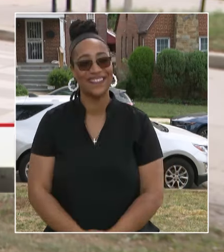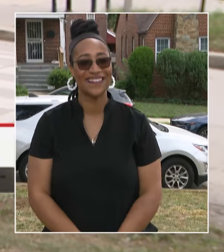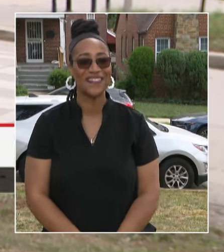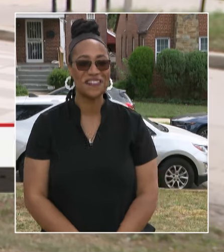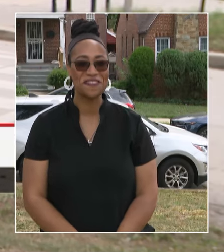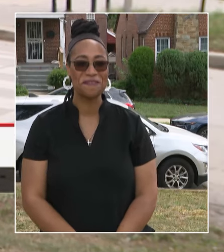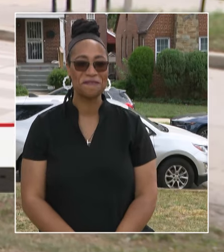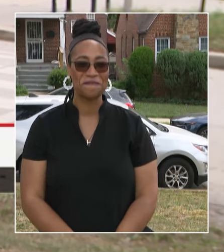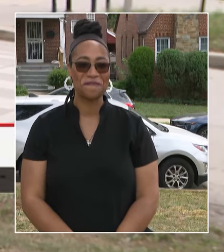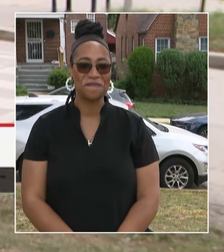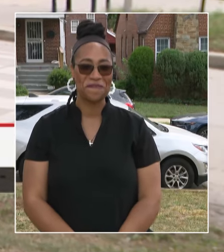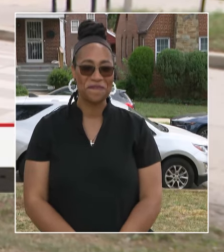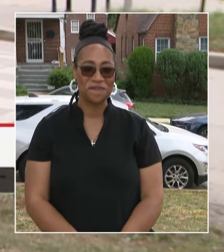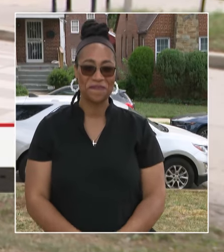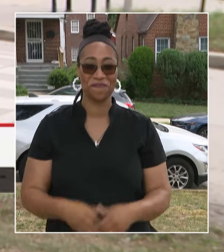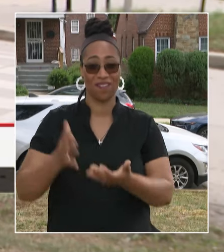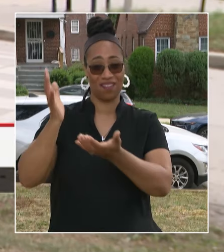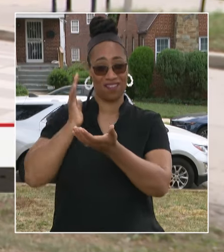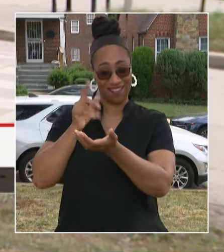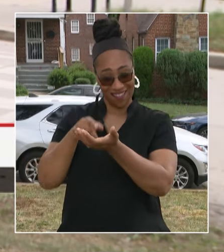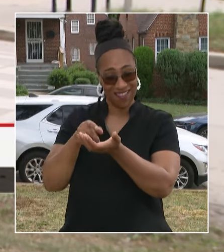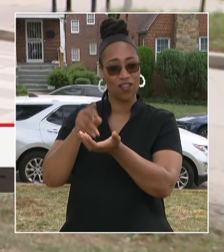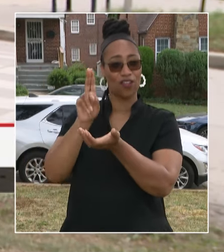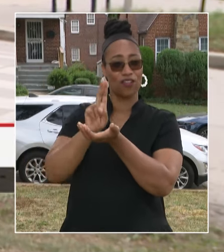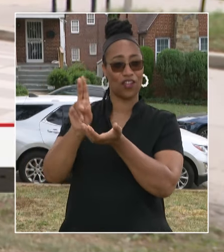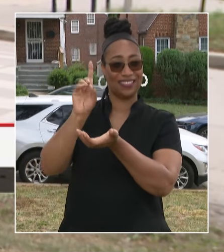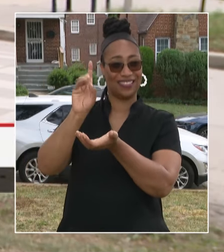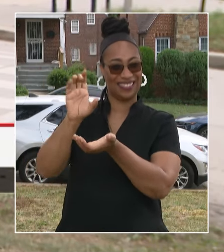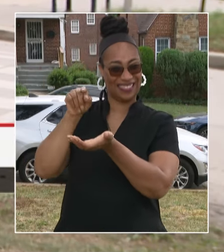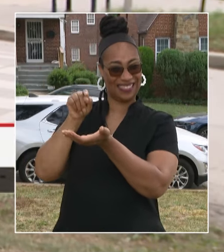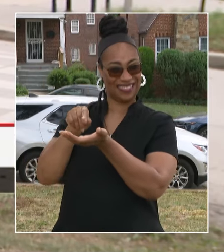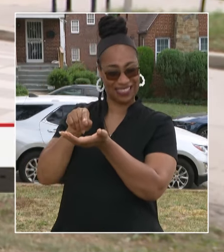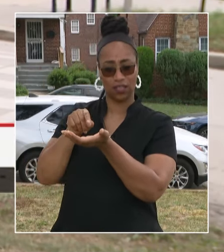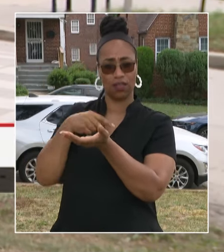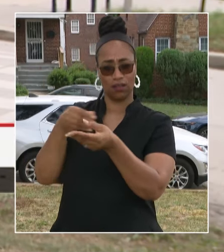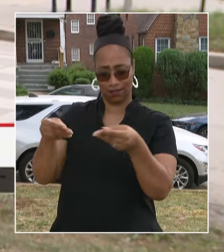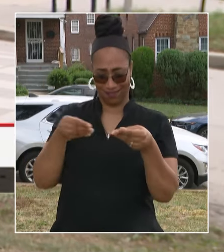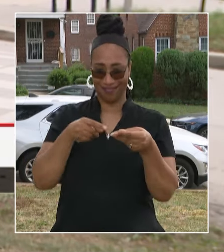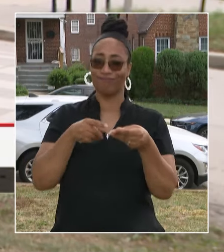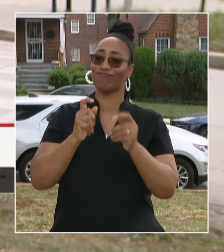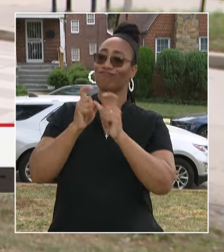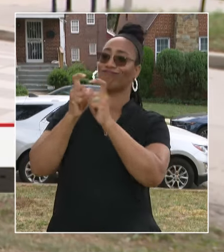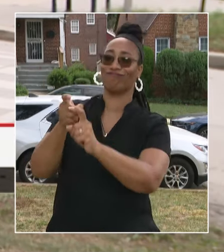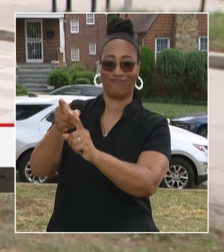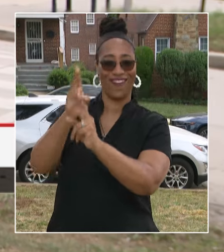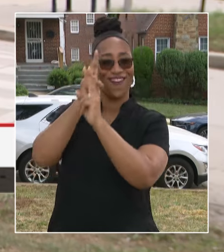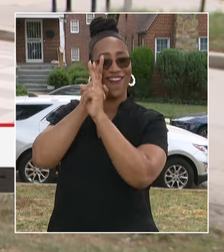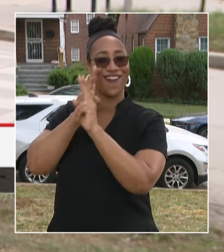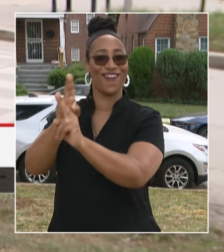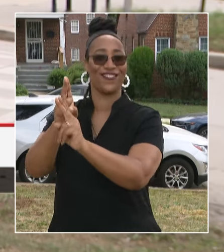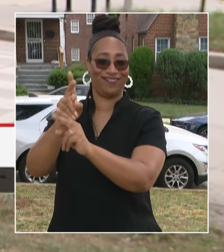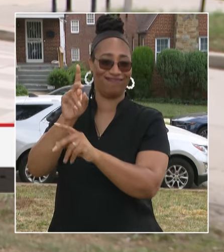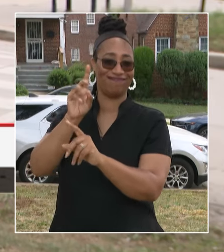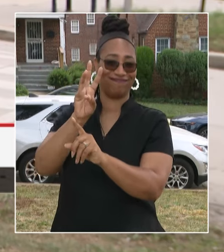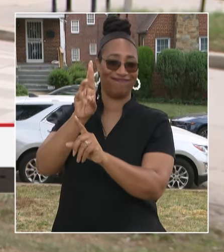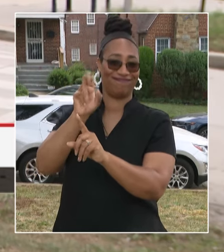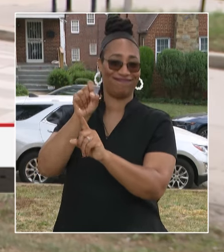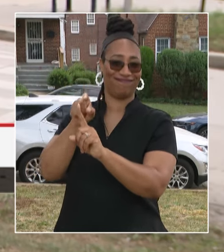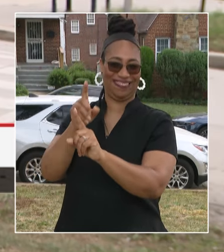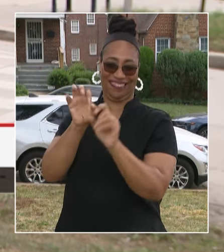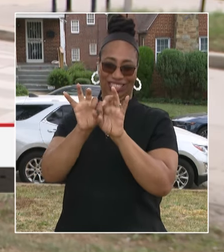Recognition Resolution of 1996 put it best when it proclaimed that William R. Spaulding exemplified the epitome of what every neighbor should strive